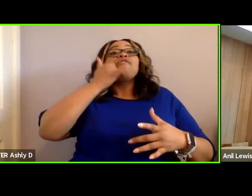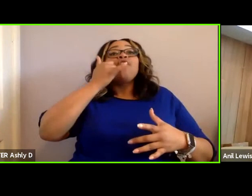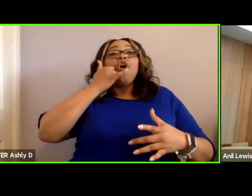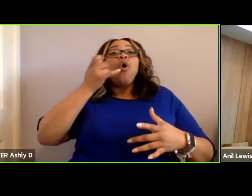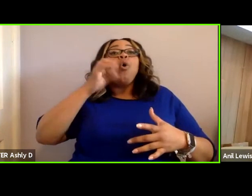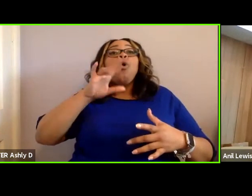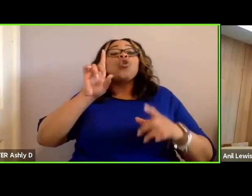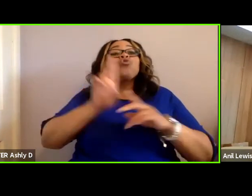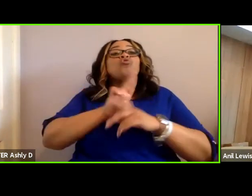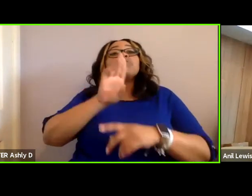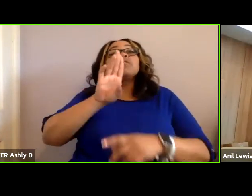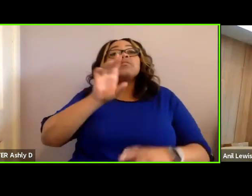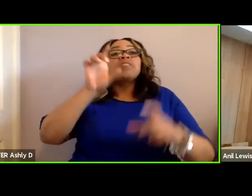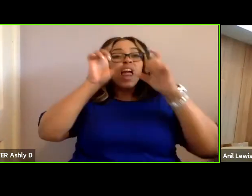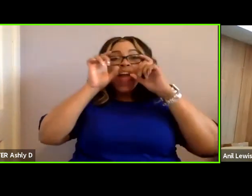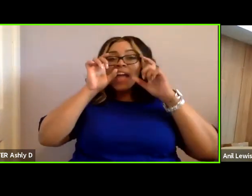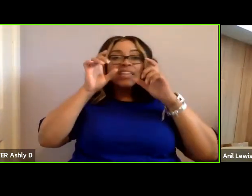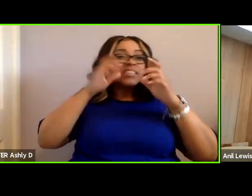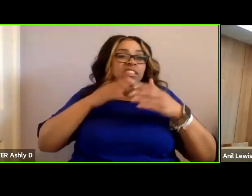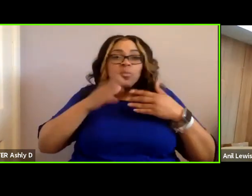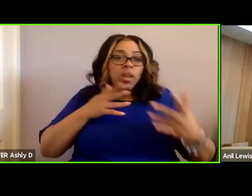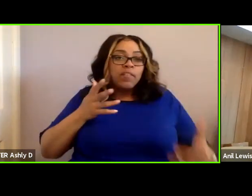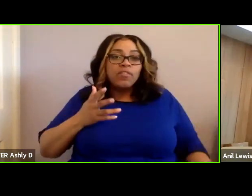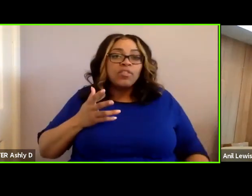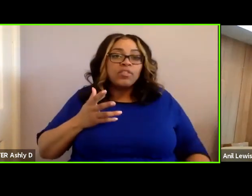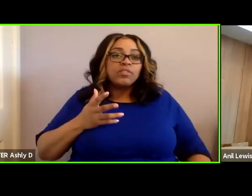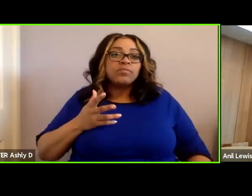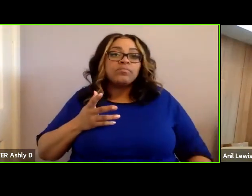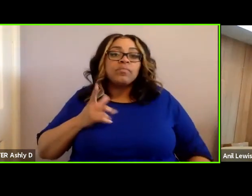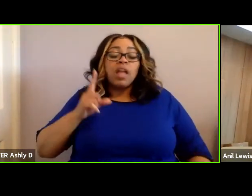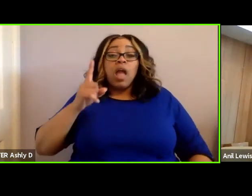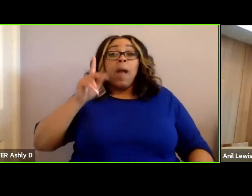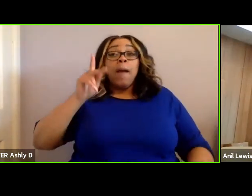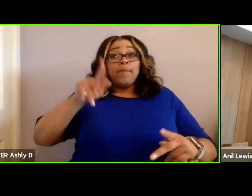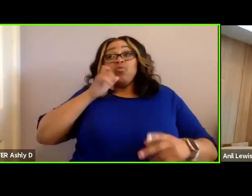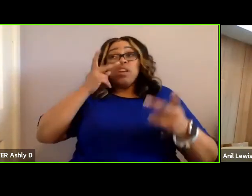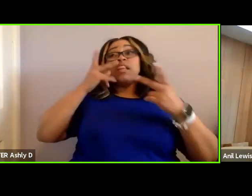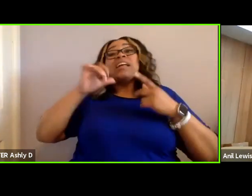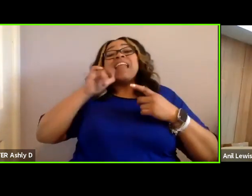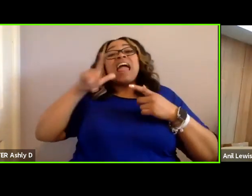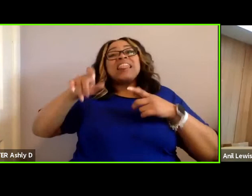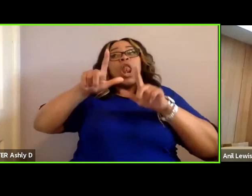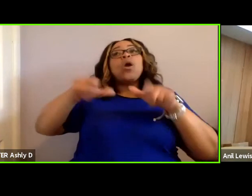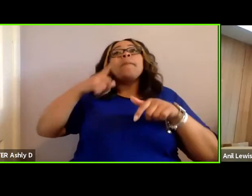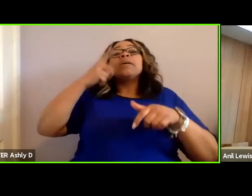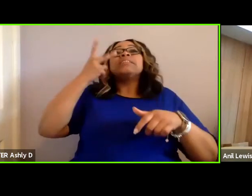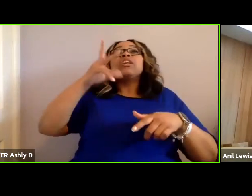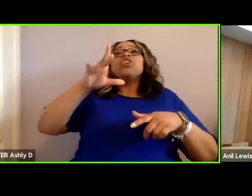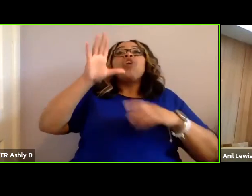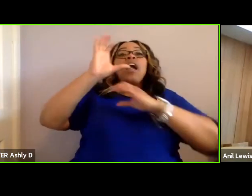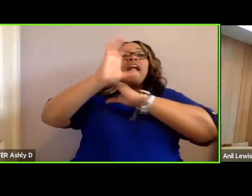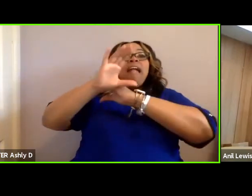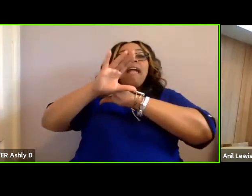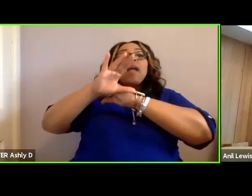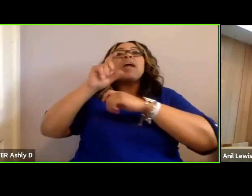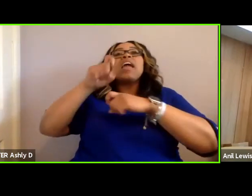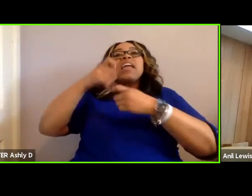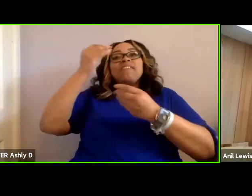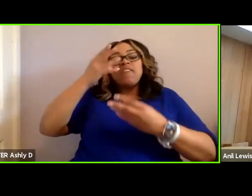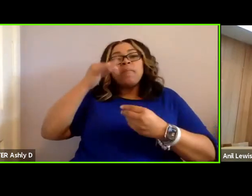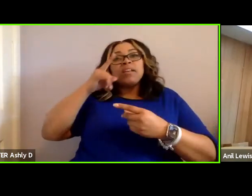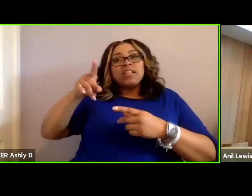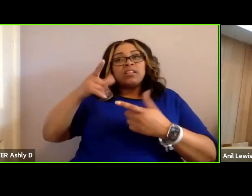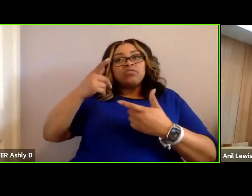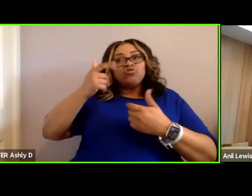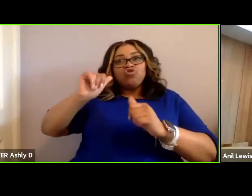the glasses or whatever, a sighted person, not even at the location, can look through that camera and give information to an individual to